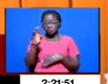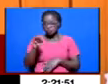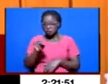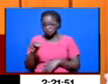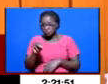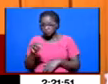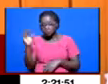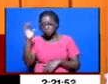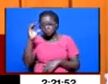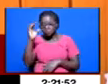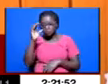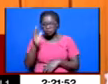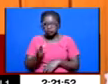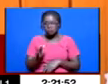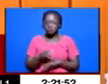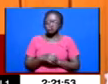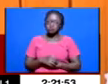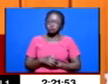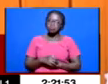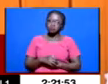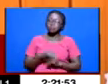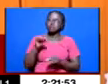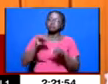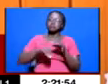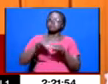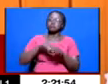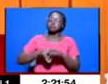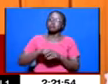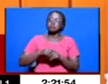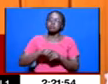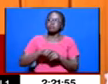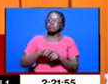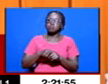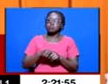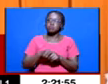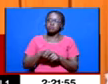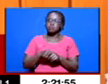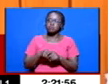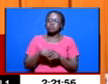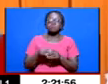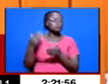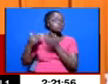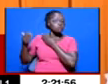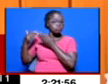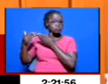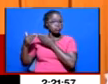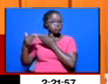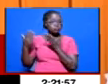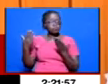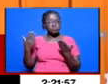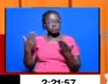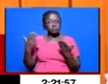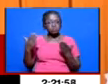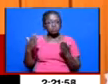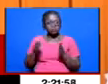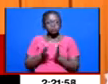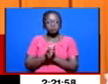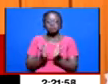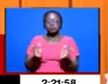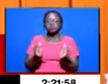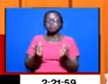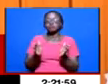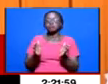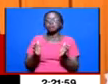citizens to vote. So the genesis of the issue of popular initiative was way